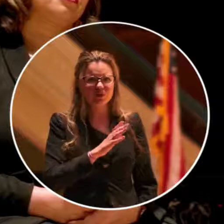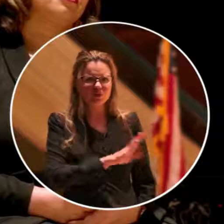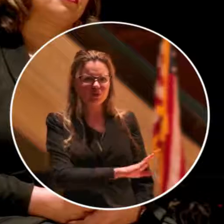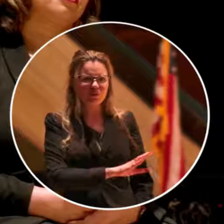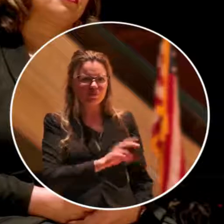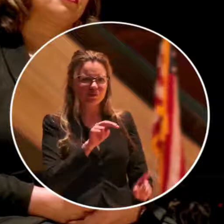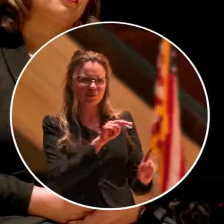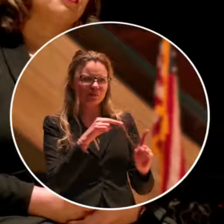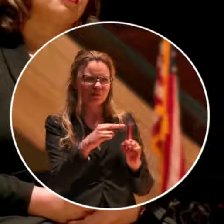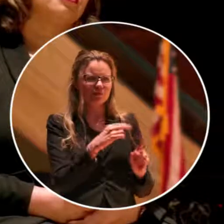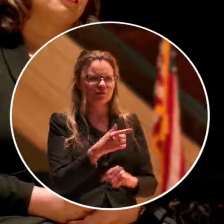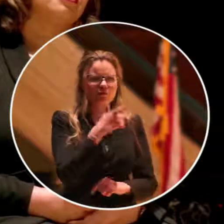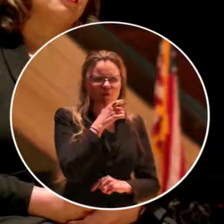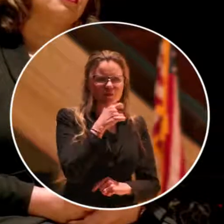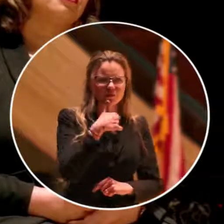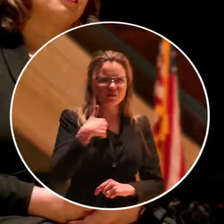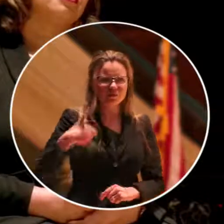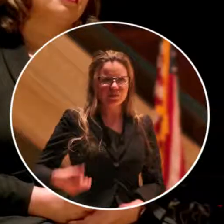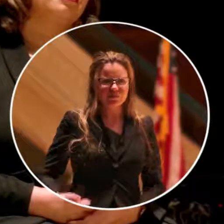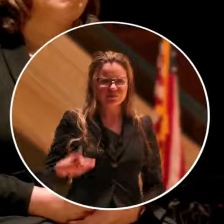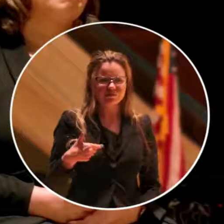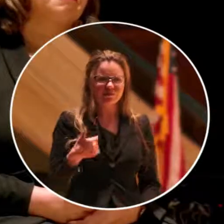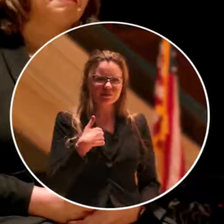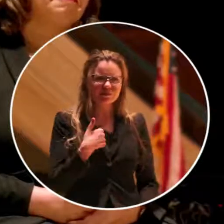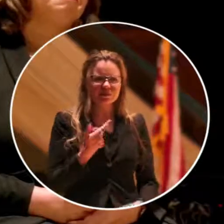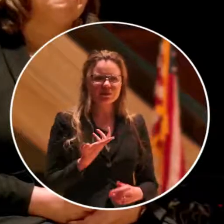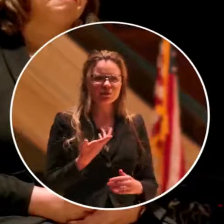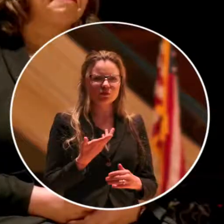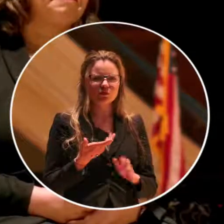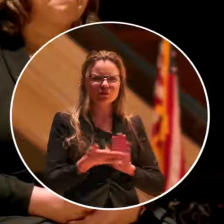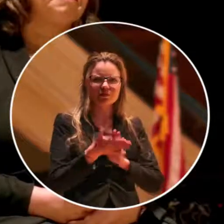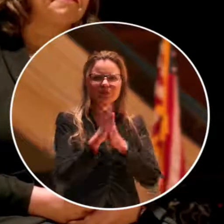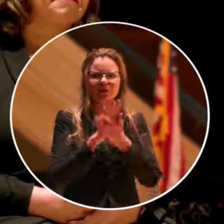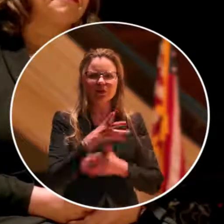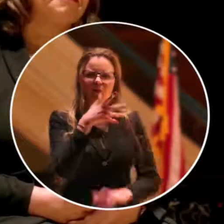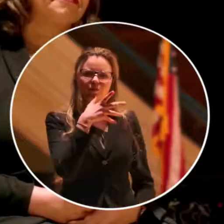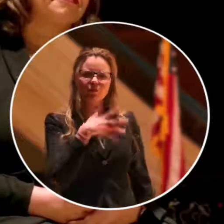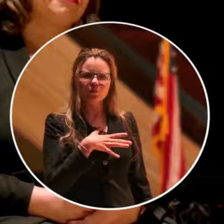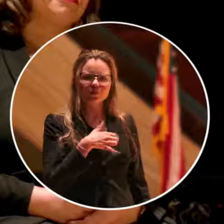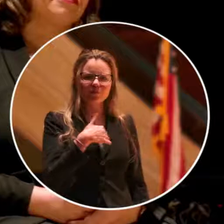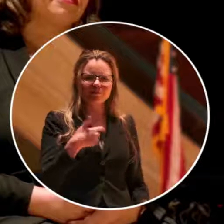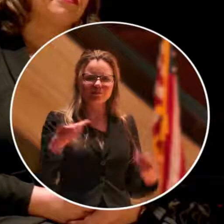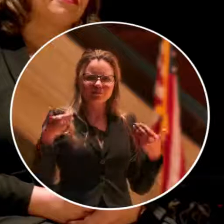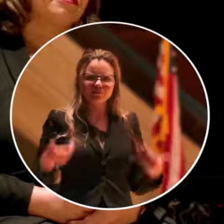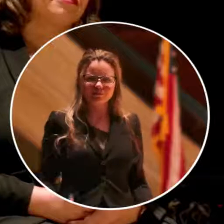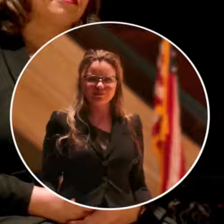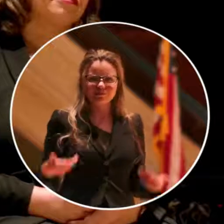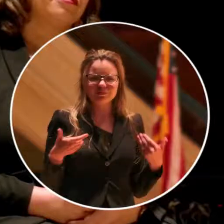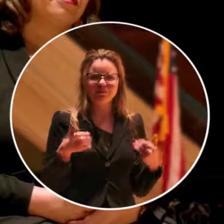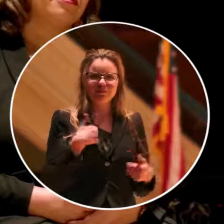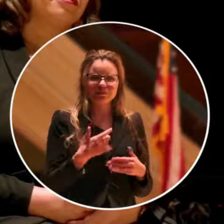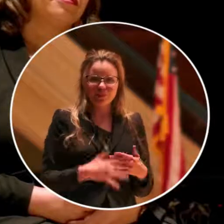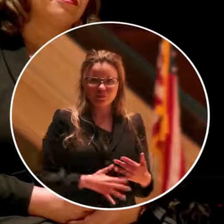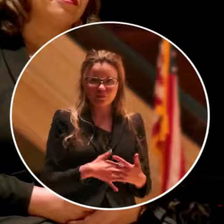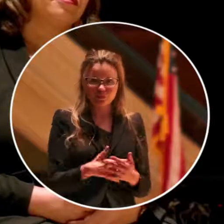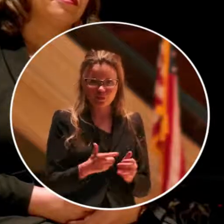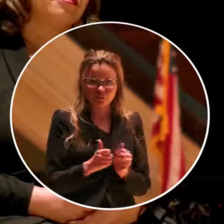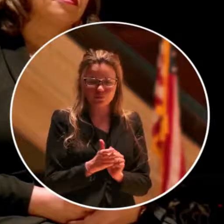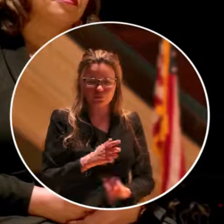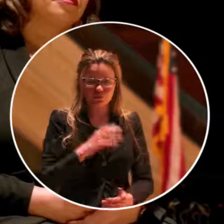into the woman I am today. When I got pregnant with my daughter, I